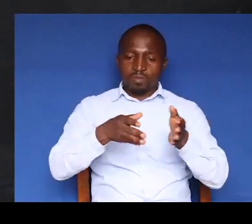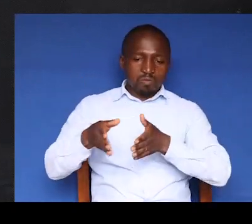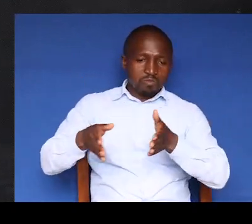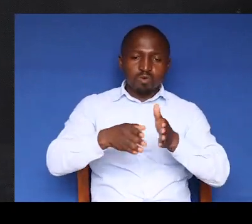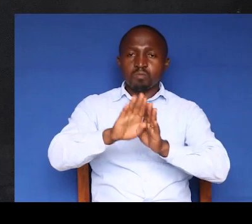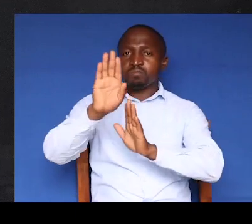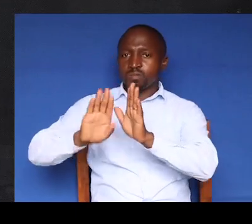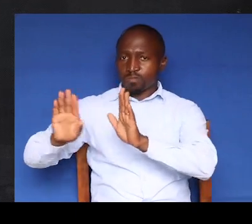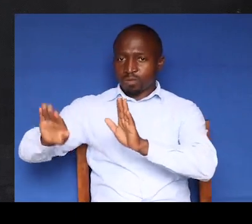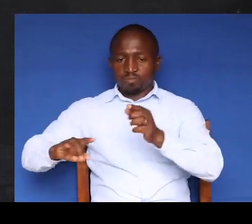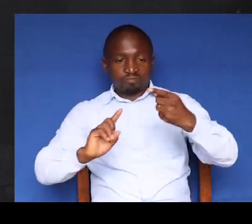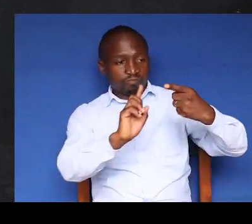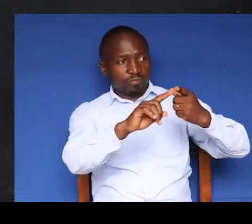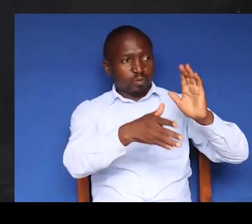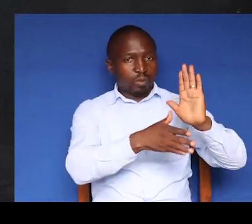alpine climate,